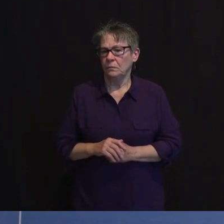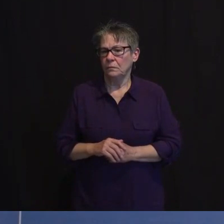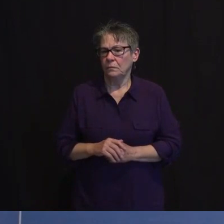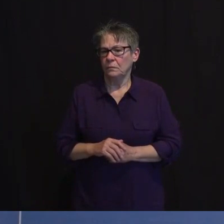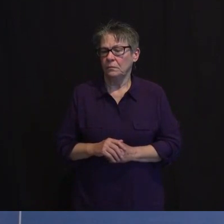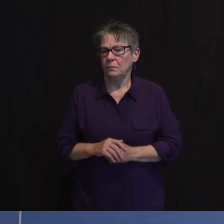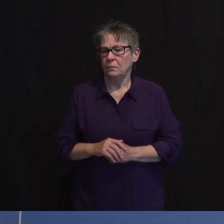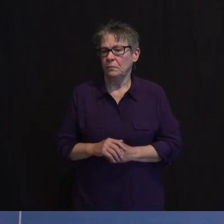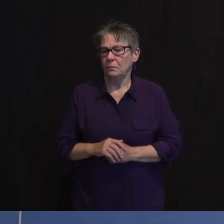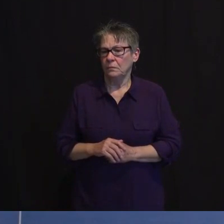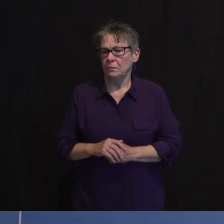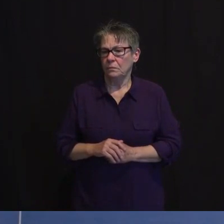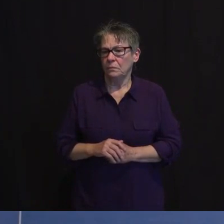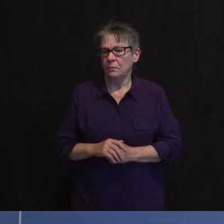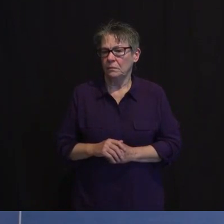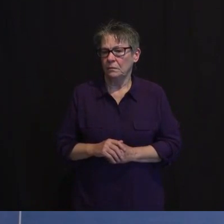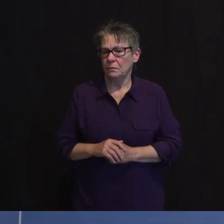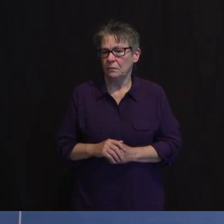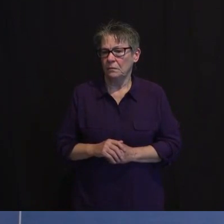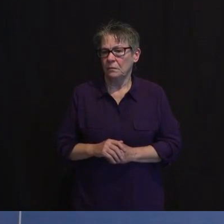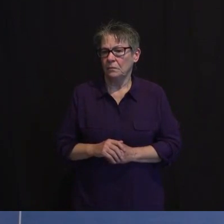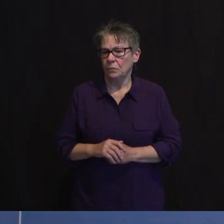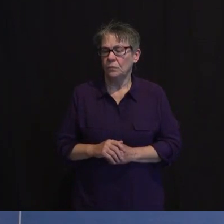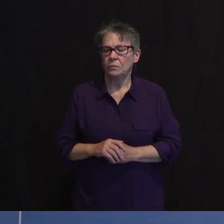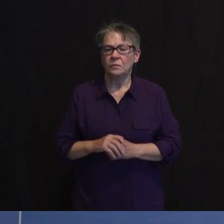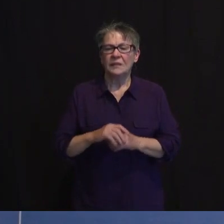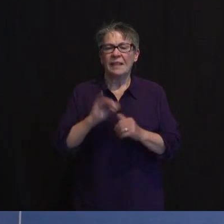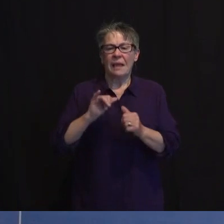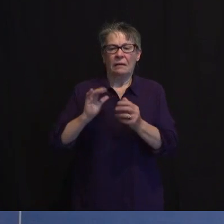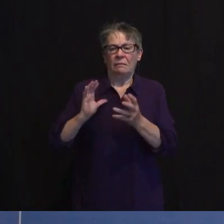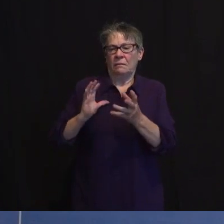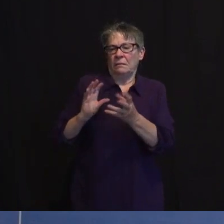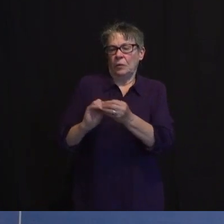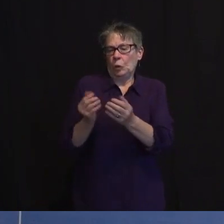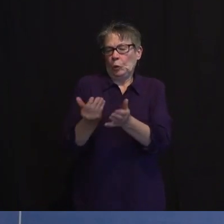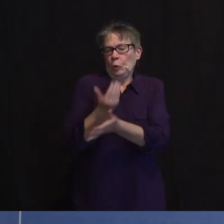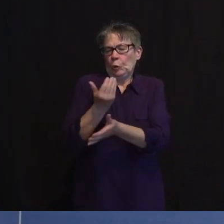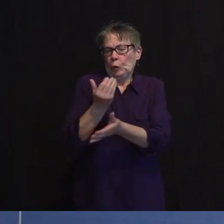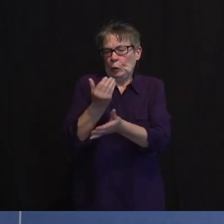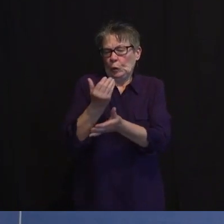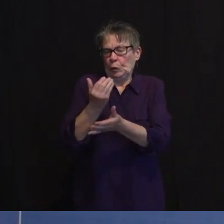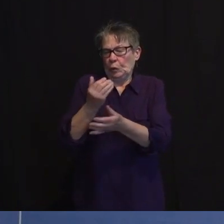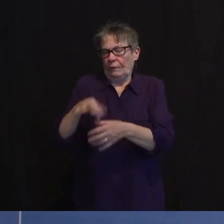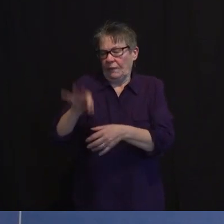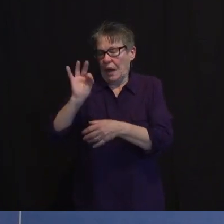state. And sadly, 94 new deaths have been reported for a total of